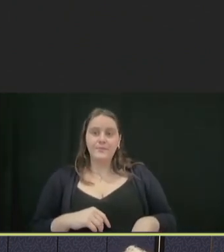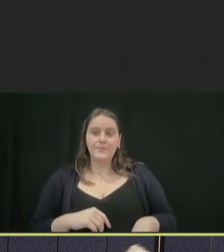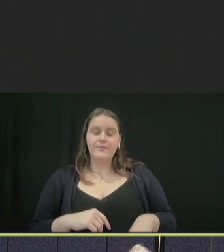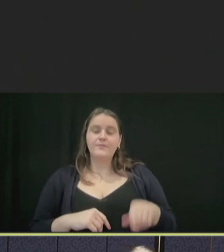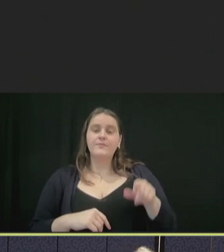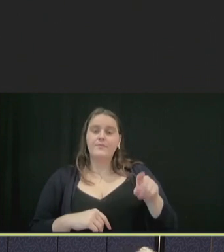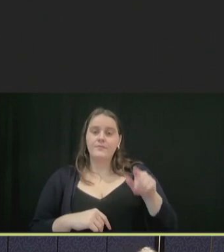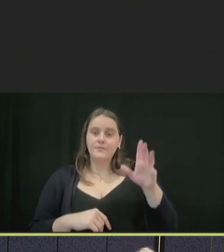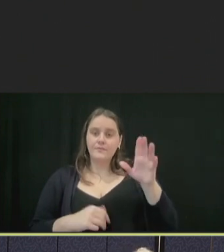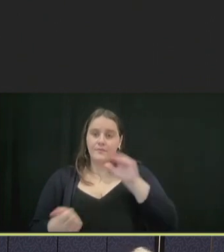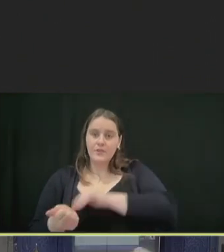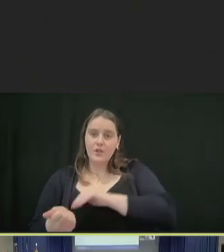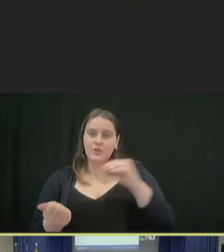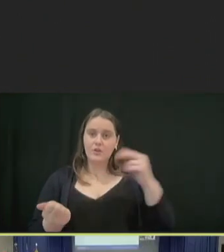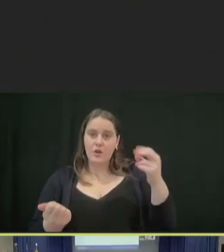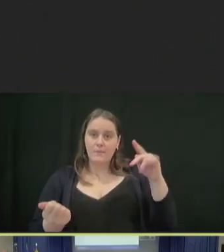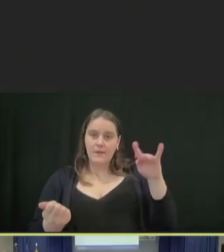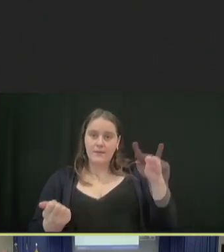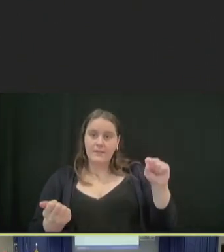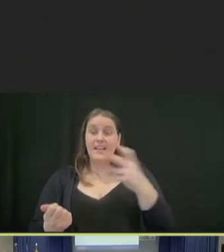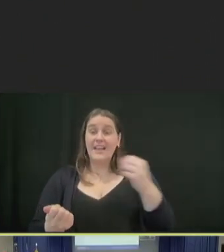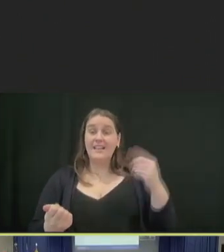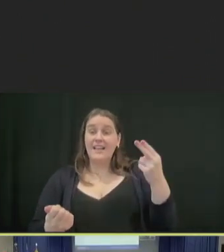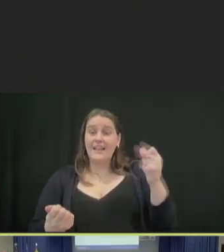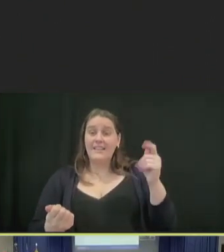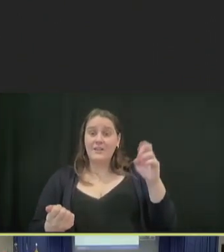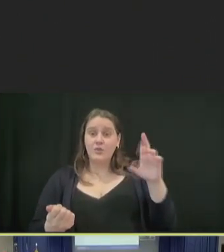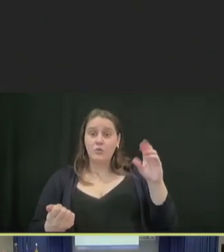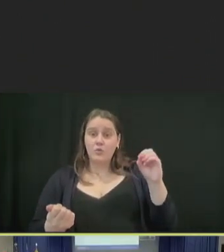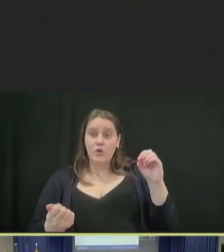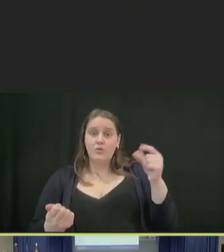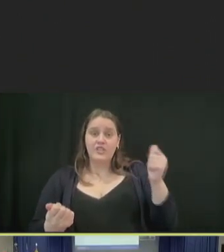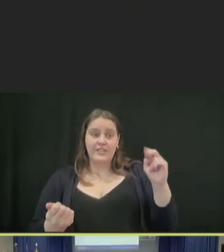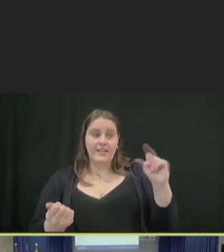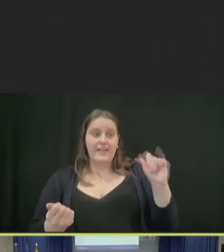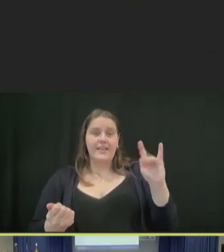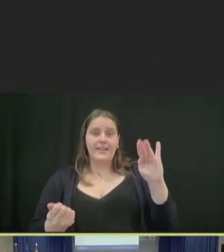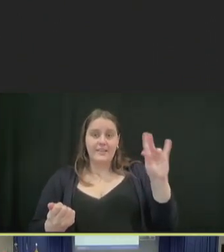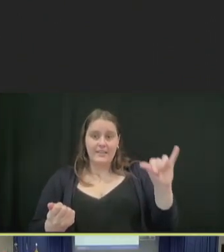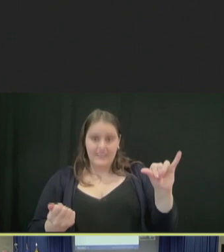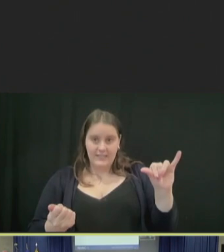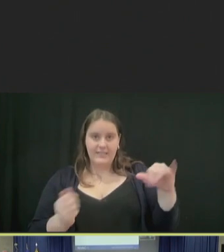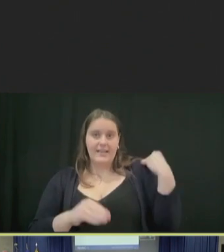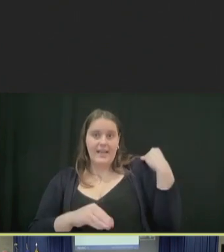their immune responses. Absolutely. I think that's a big gap. Yeah.